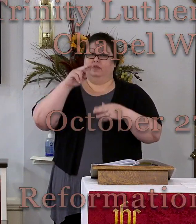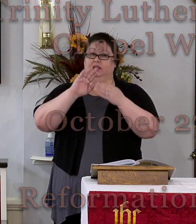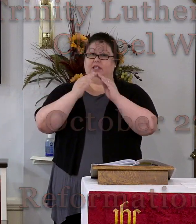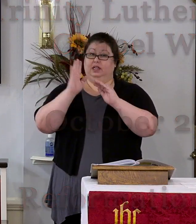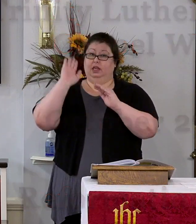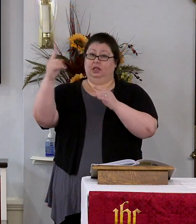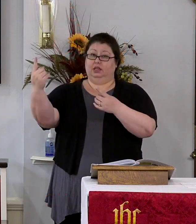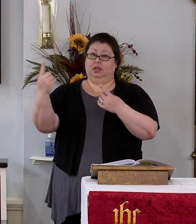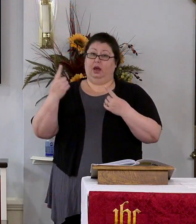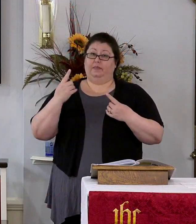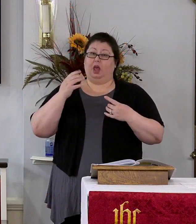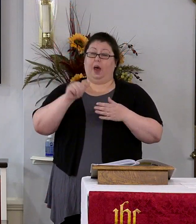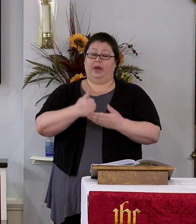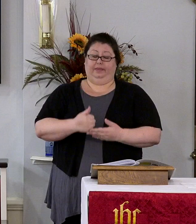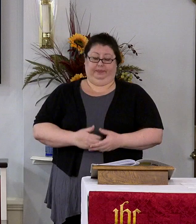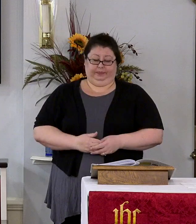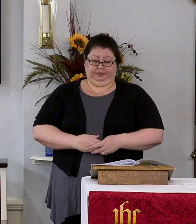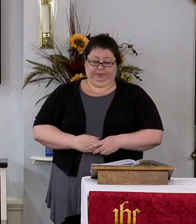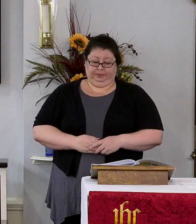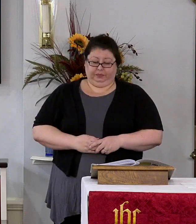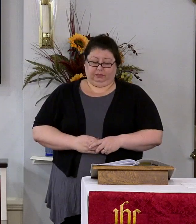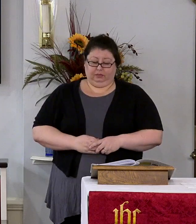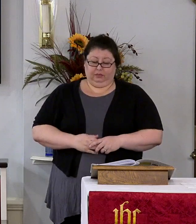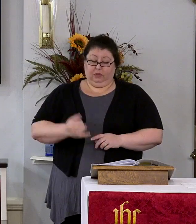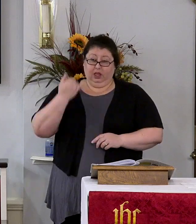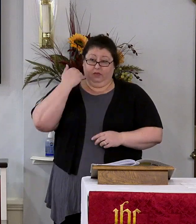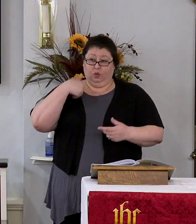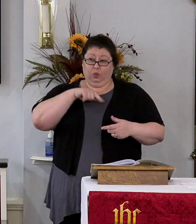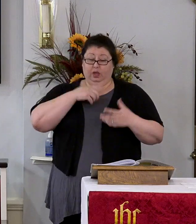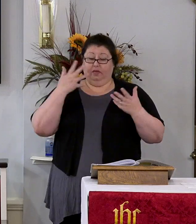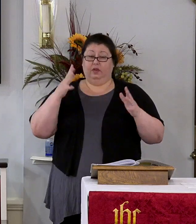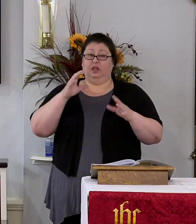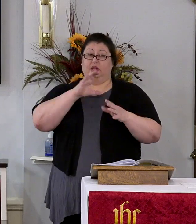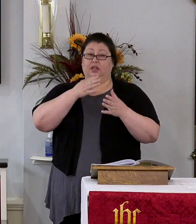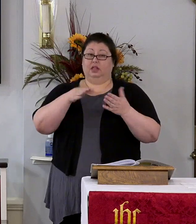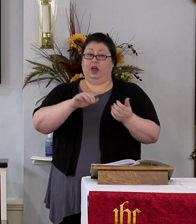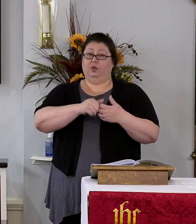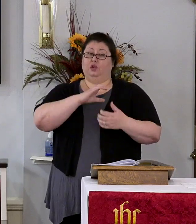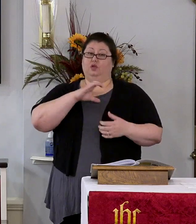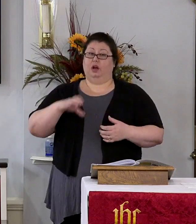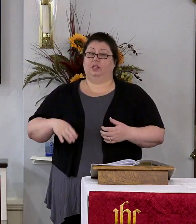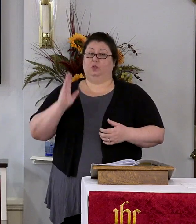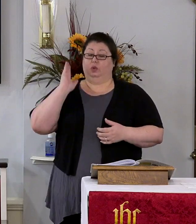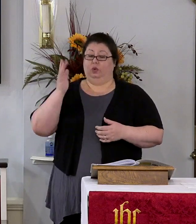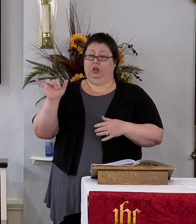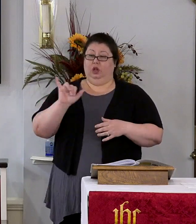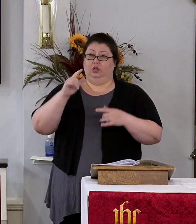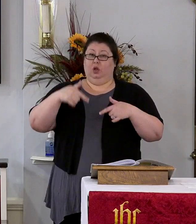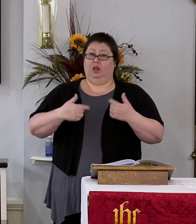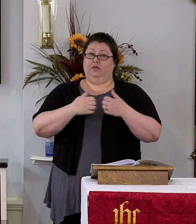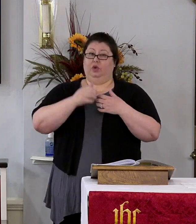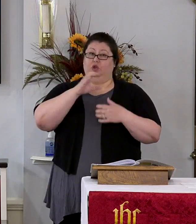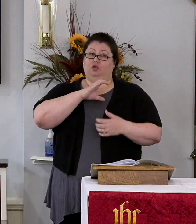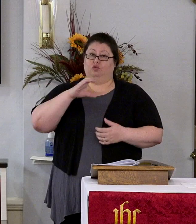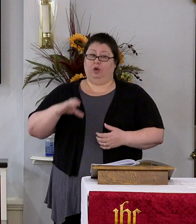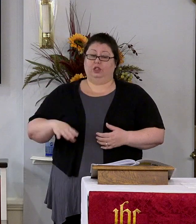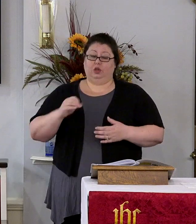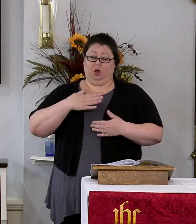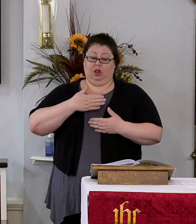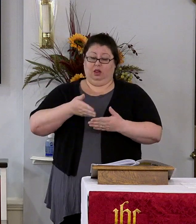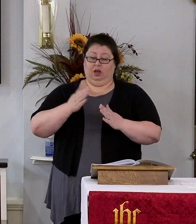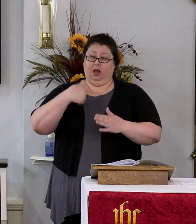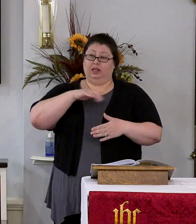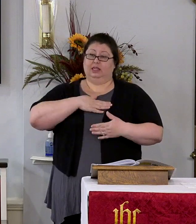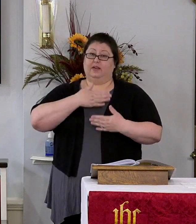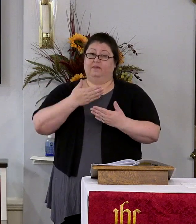to come. Amen. If we have died with Christ, we will also live with Christ. So let us confess